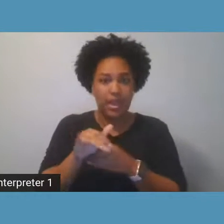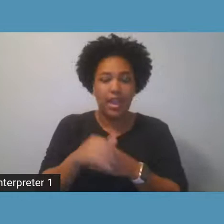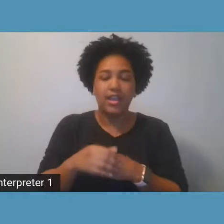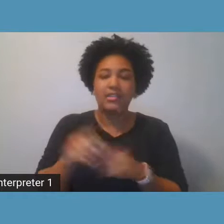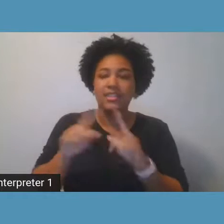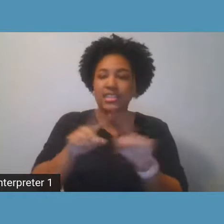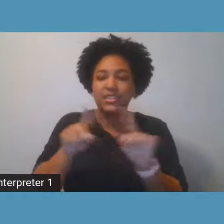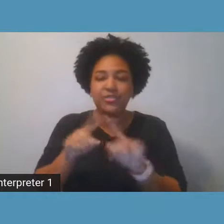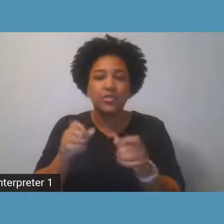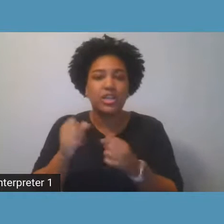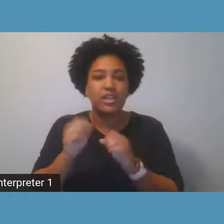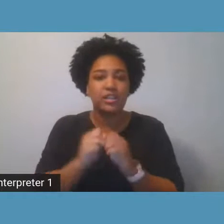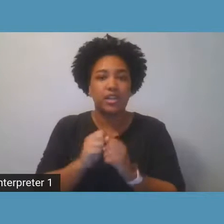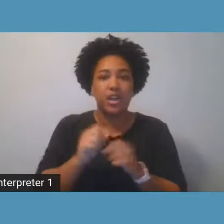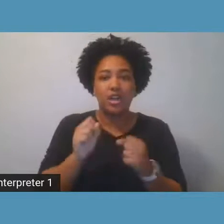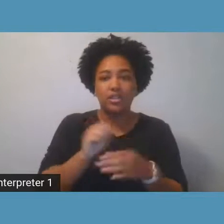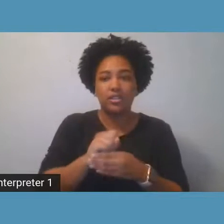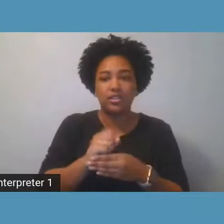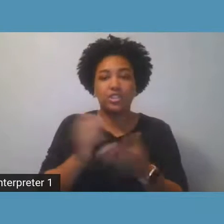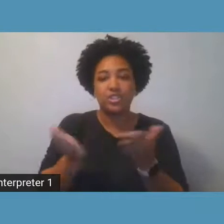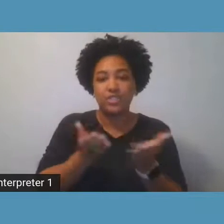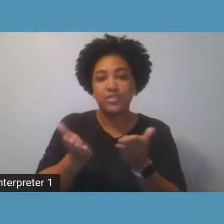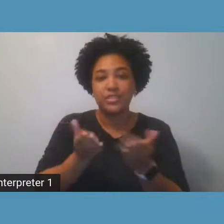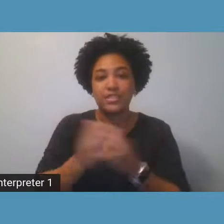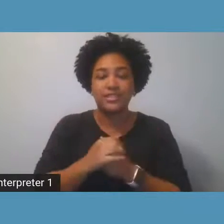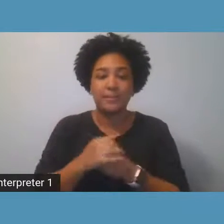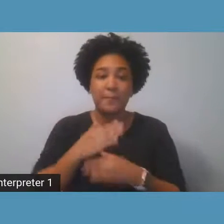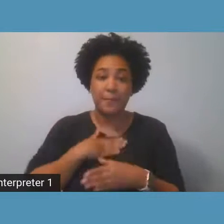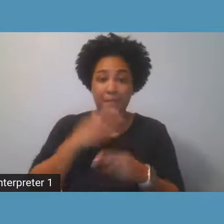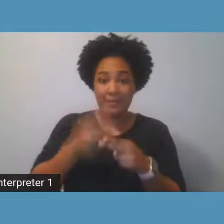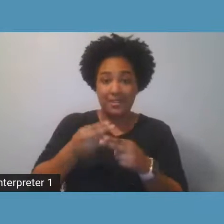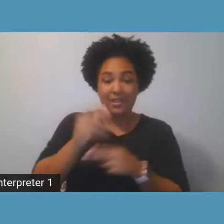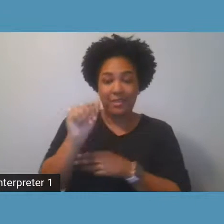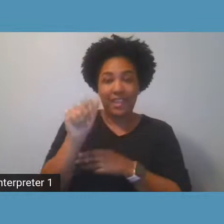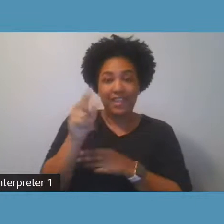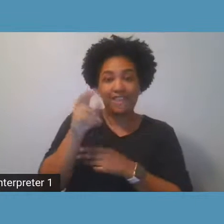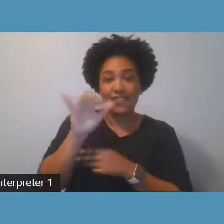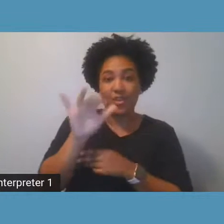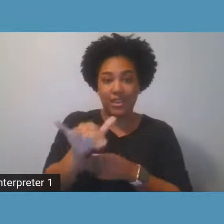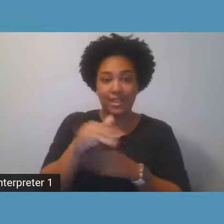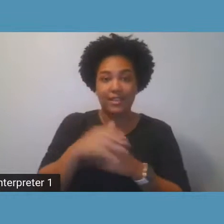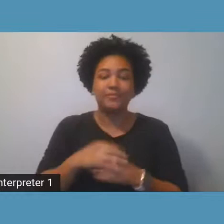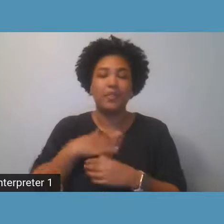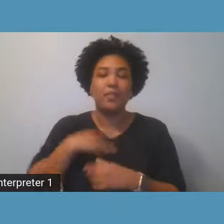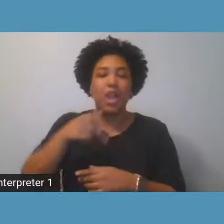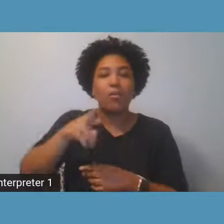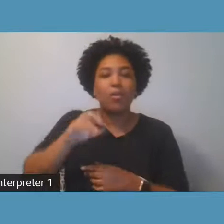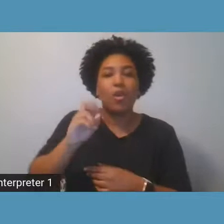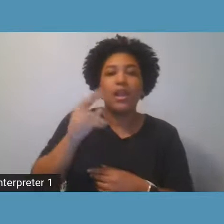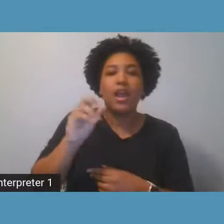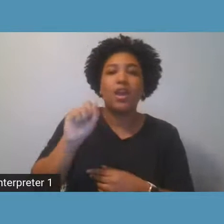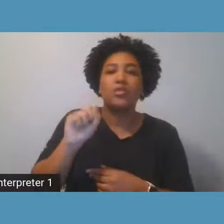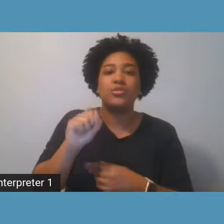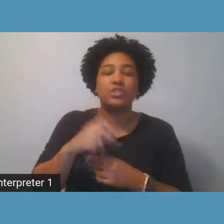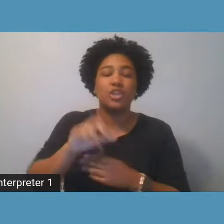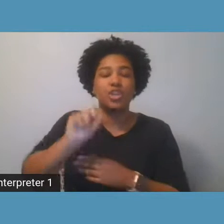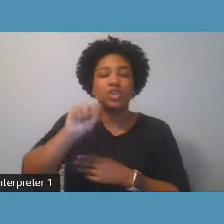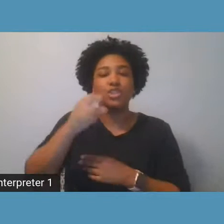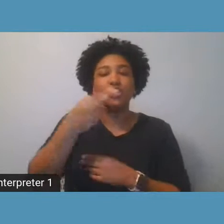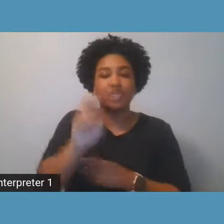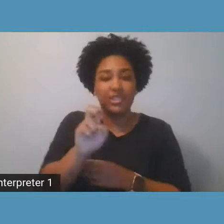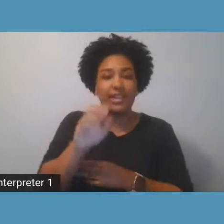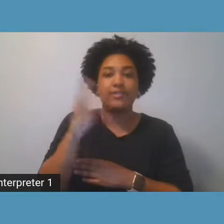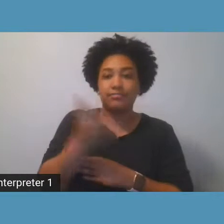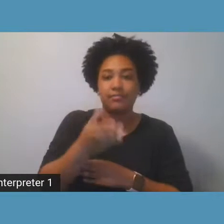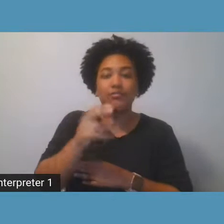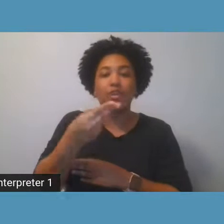Avery. I am your host for today's program. My pronouns are she, her. I am a white, fair-skinned female with brown,